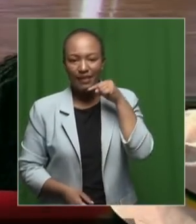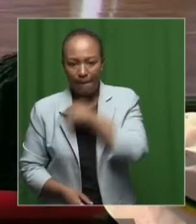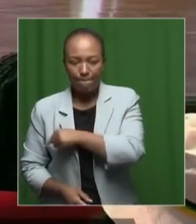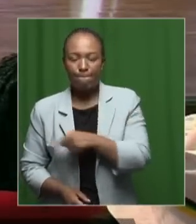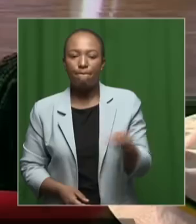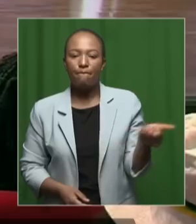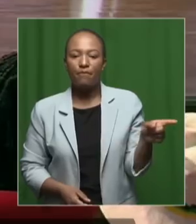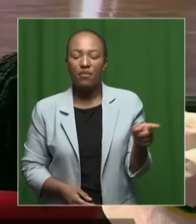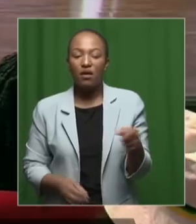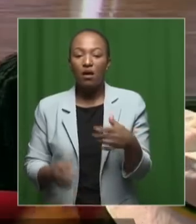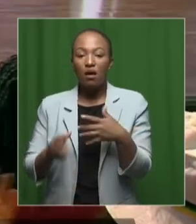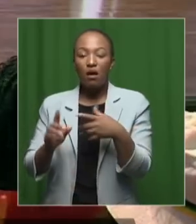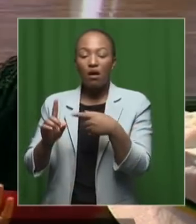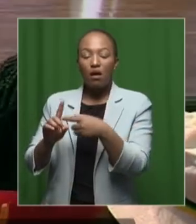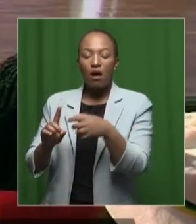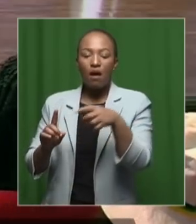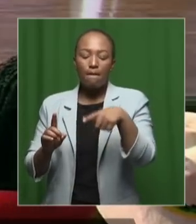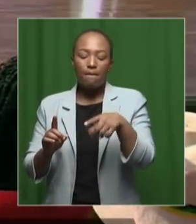What Panyaza has